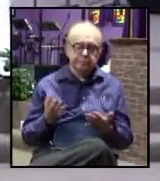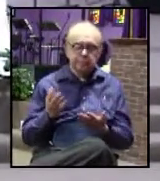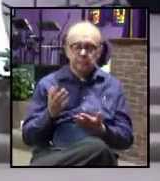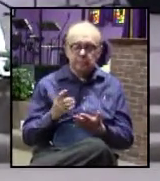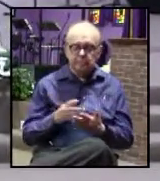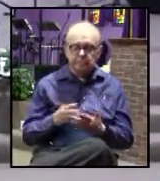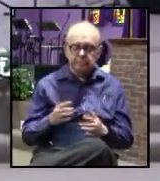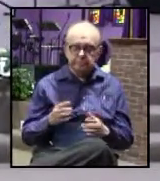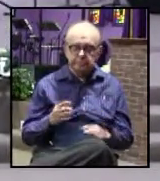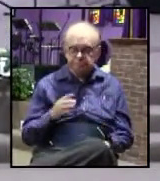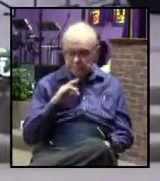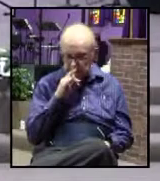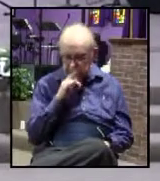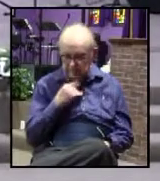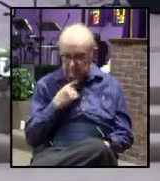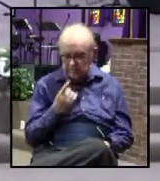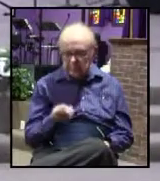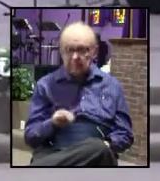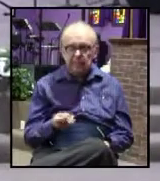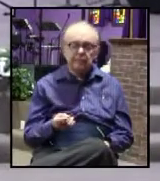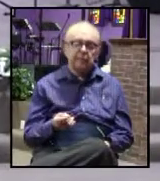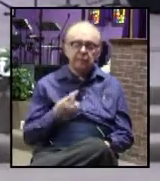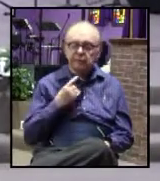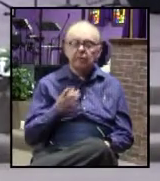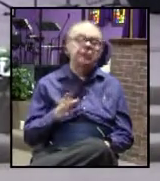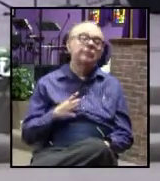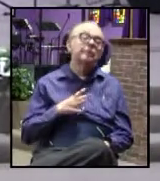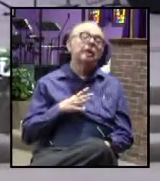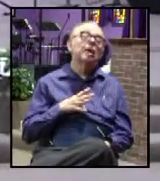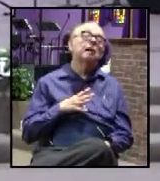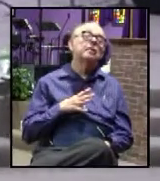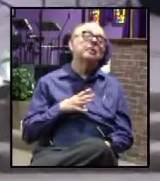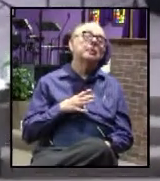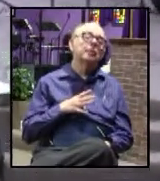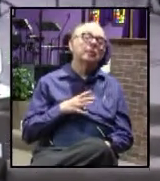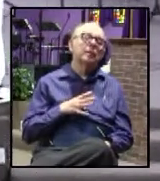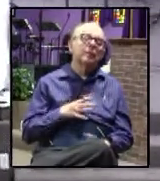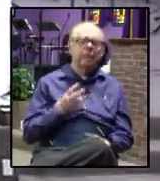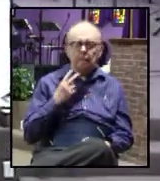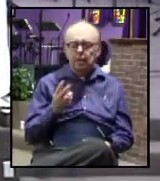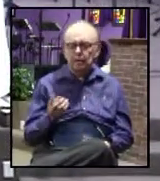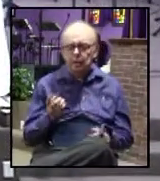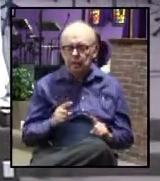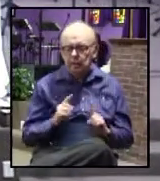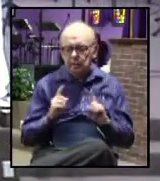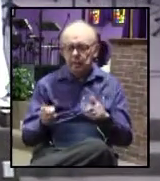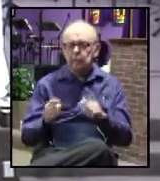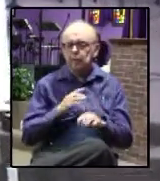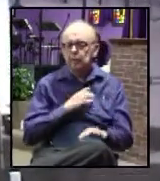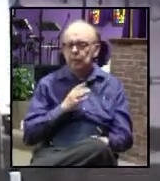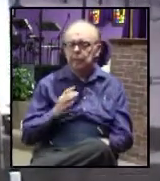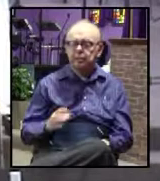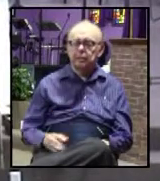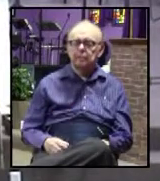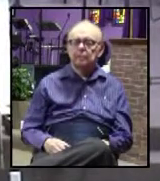do? They just tell you, it's fine. But you see, when we come to